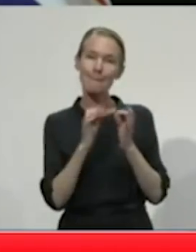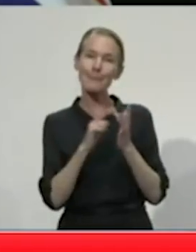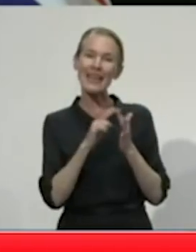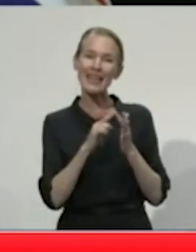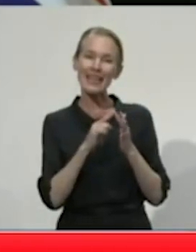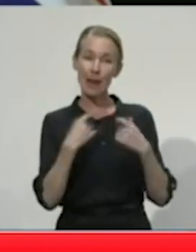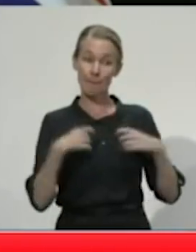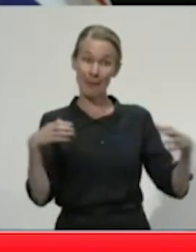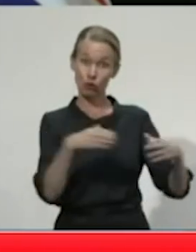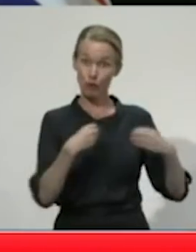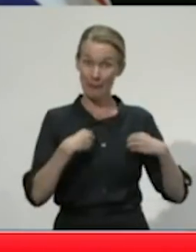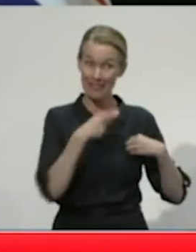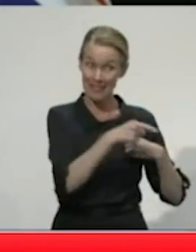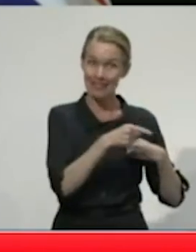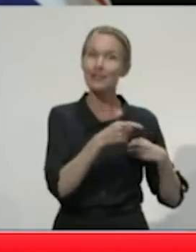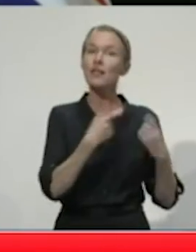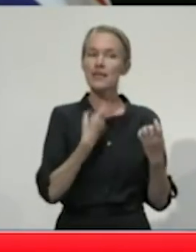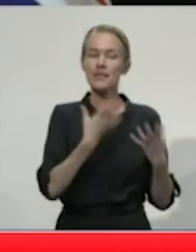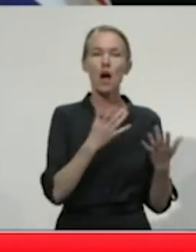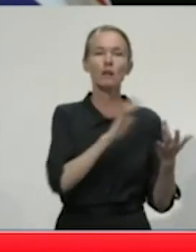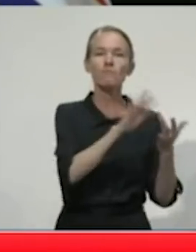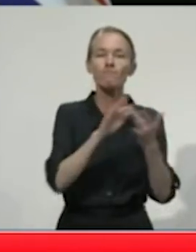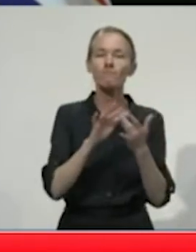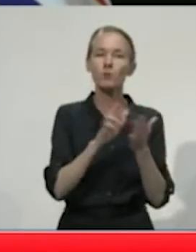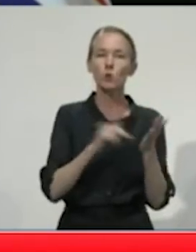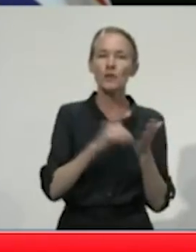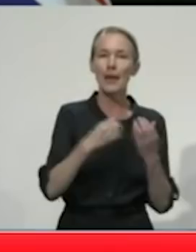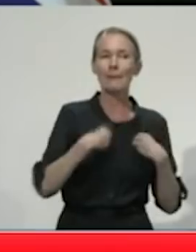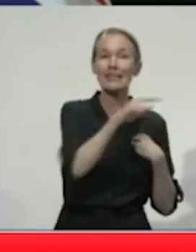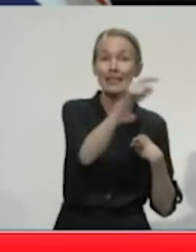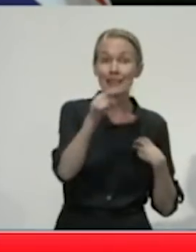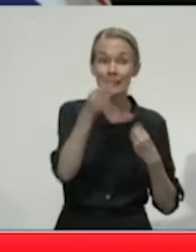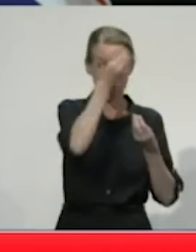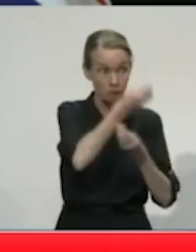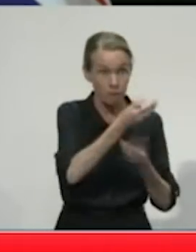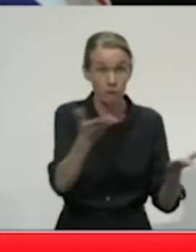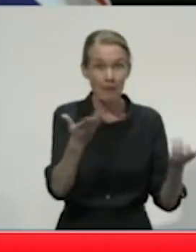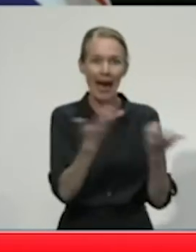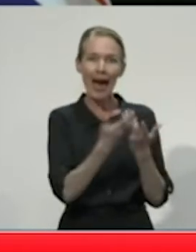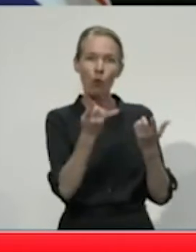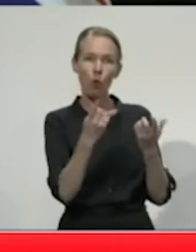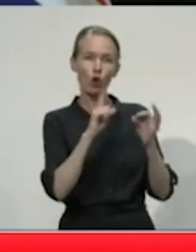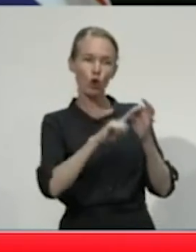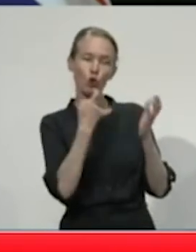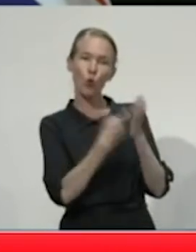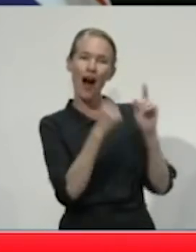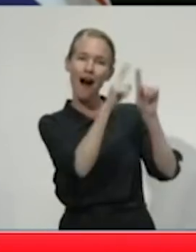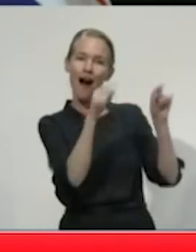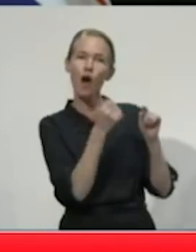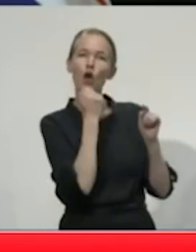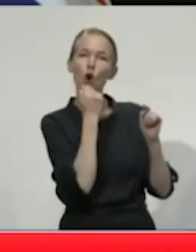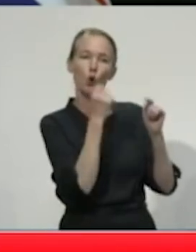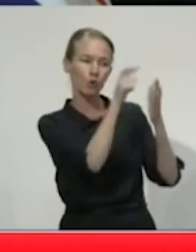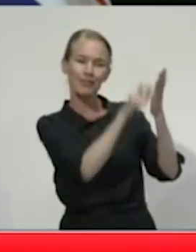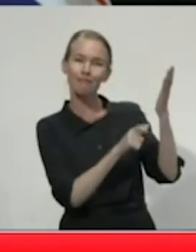some 800,000 businesses around New Zealand to let them know about the process for generating a QR code